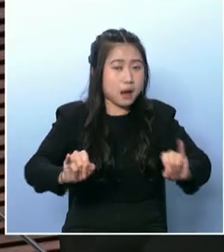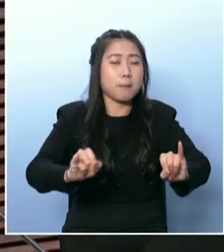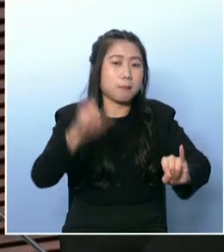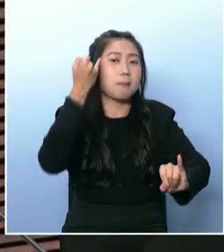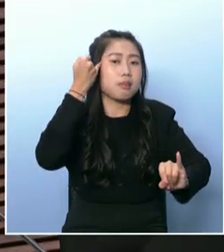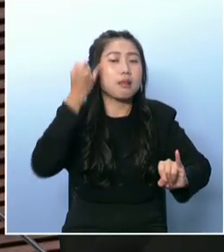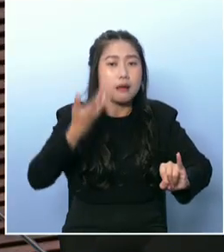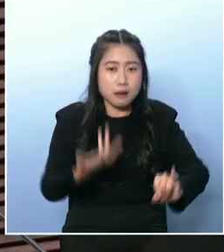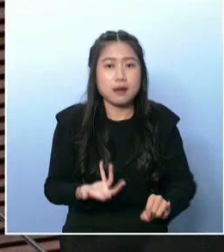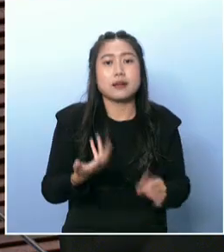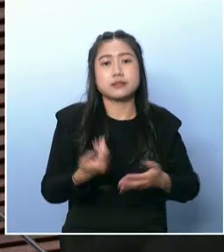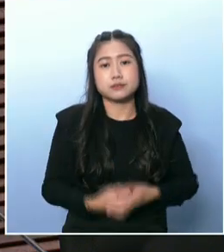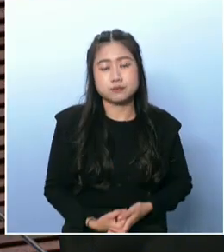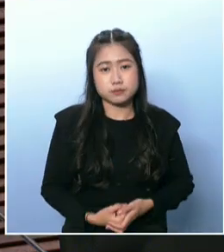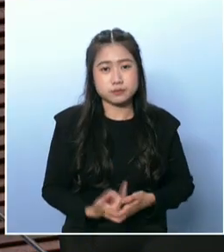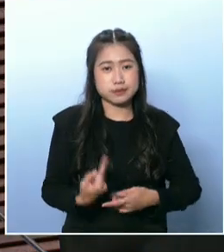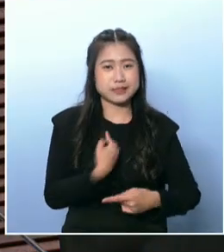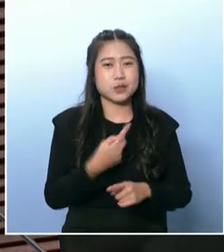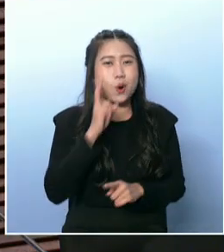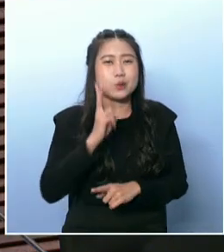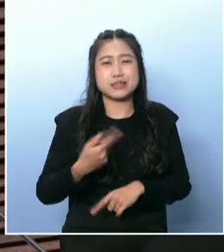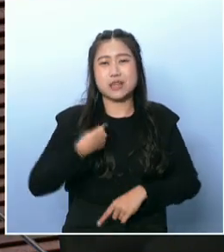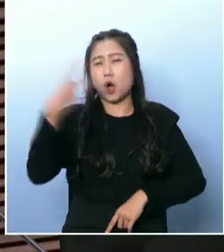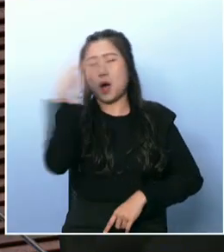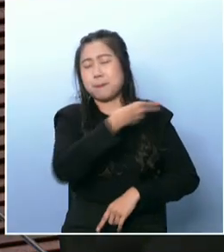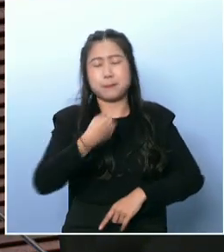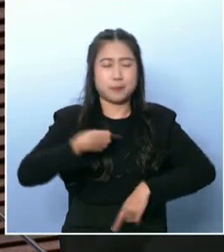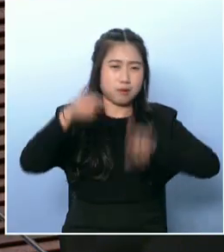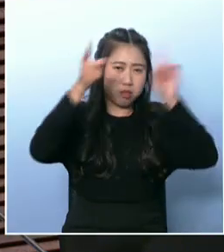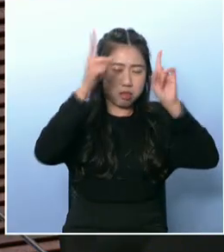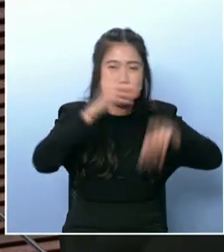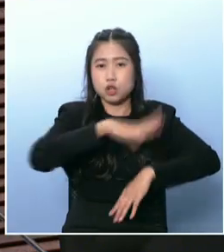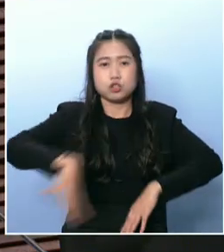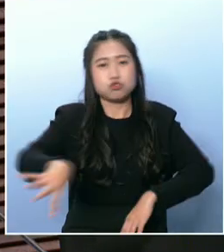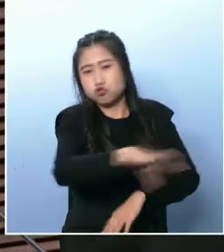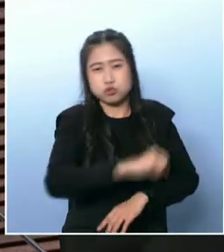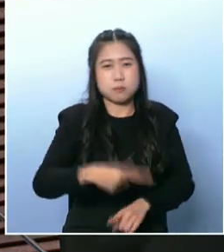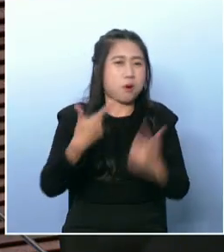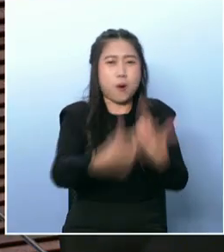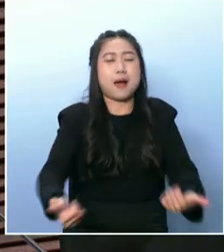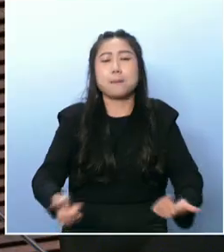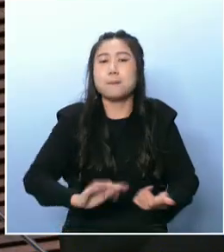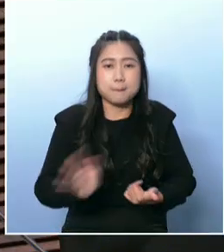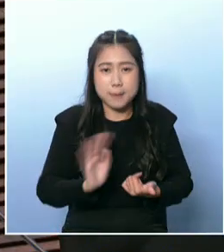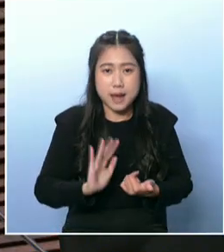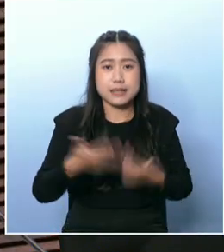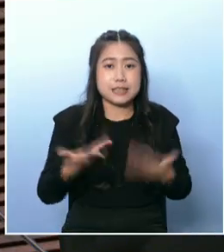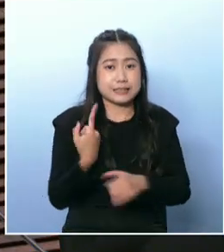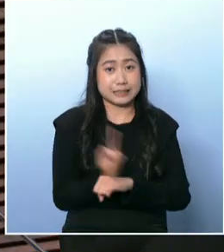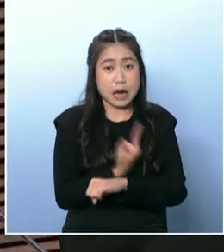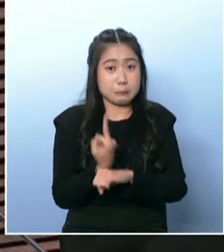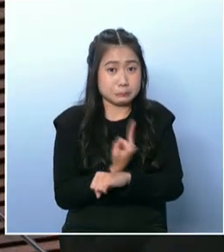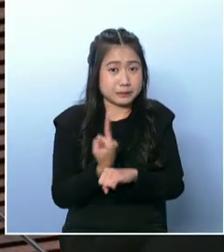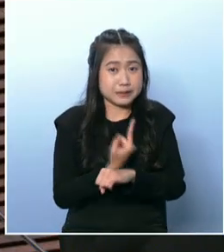to see if the exemption clause is applicable. So this is not a blanket approval to cover